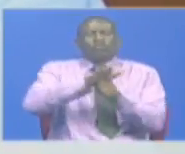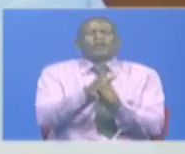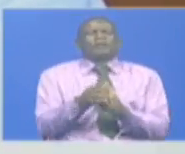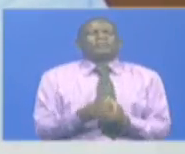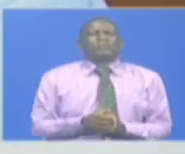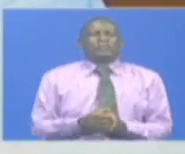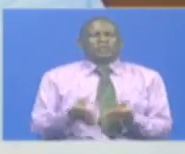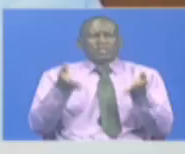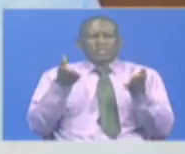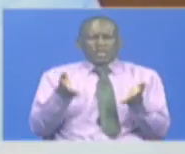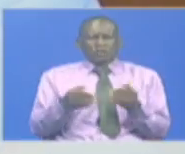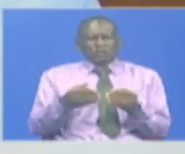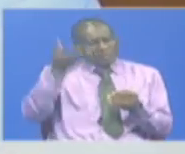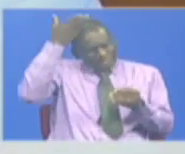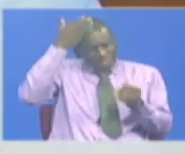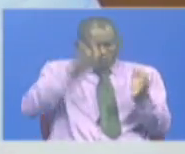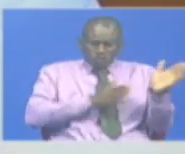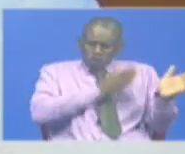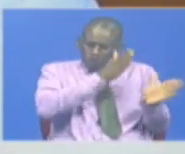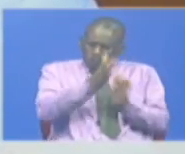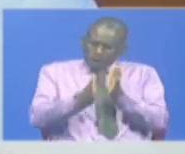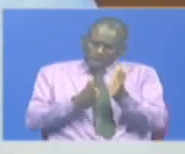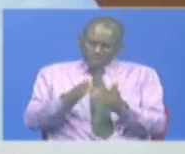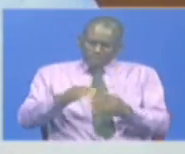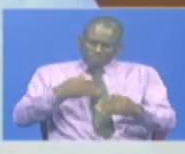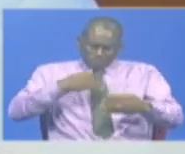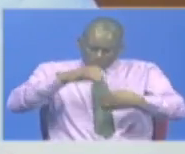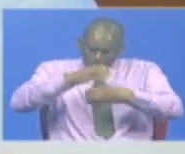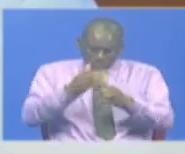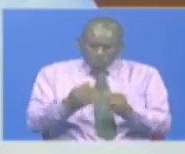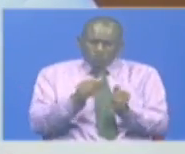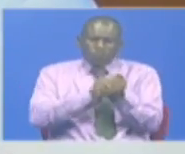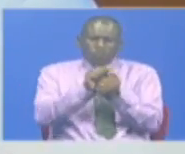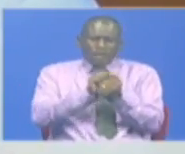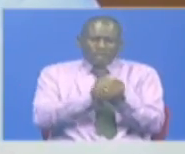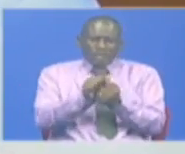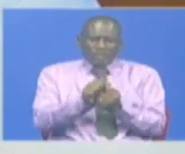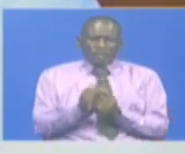So akarange, akapima, that was on a Friday.